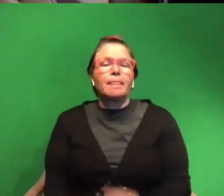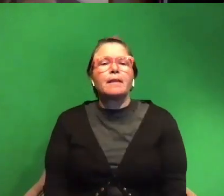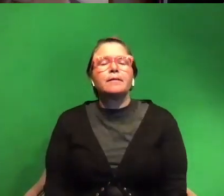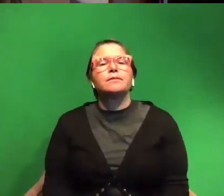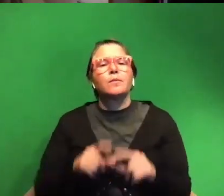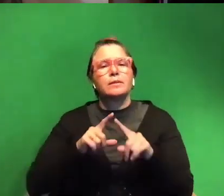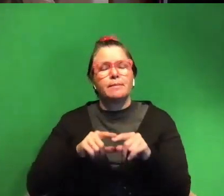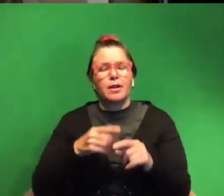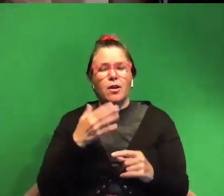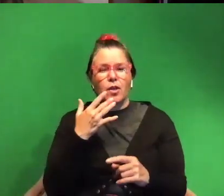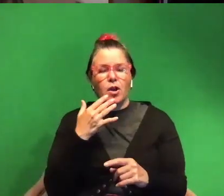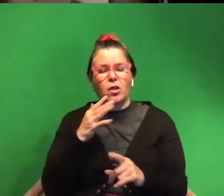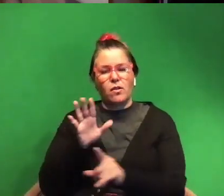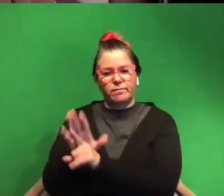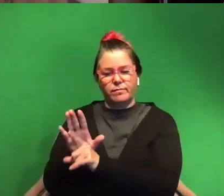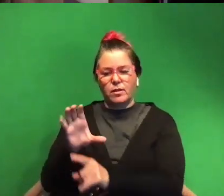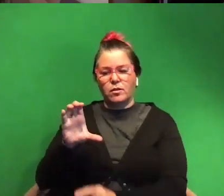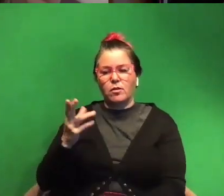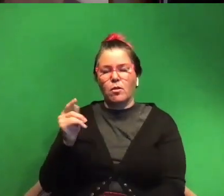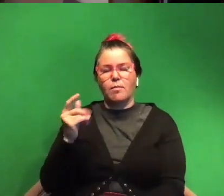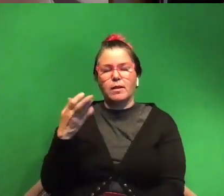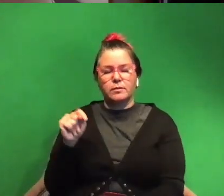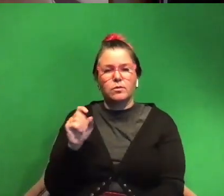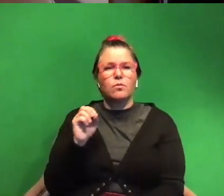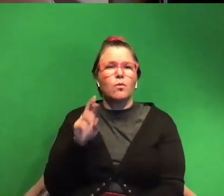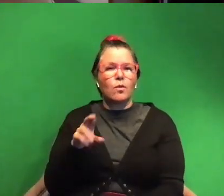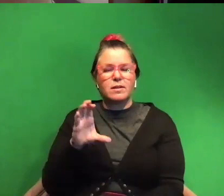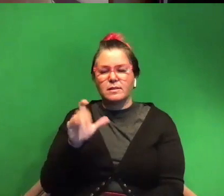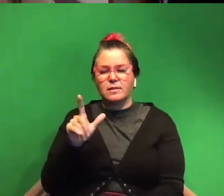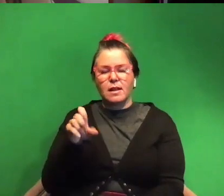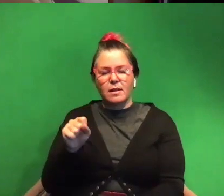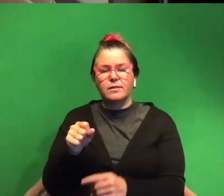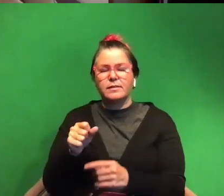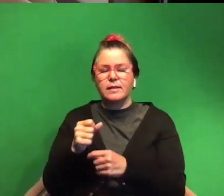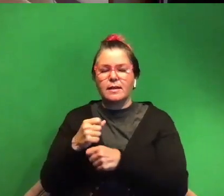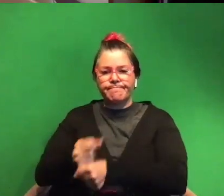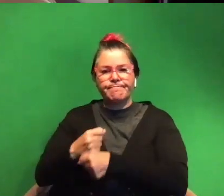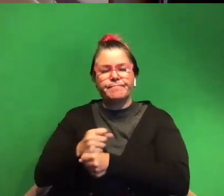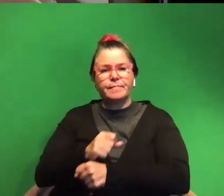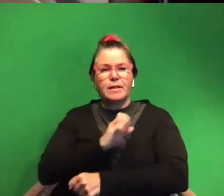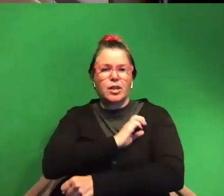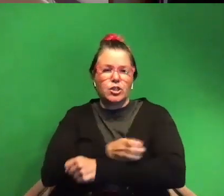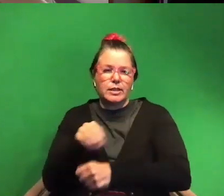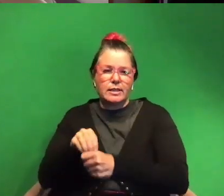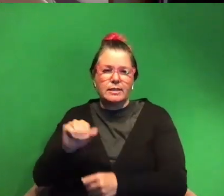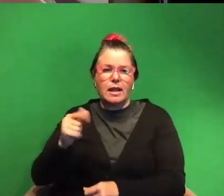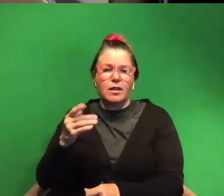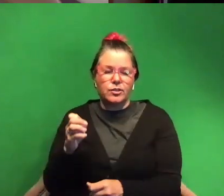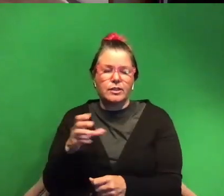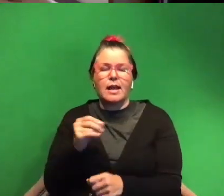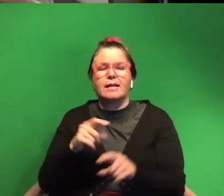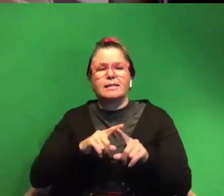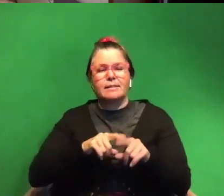the color of the chloroplasts, or the like cells that do the photosynthesis in the algae, and depending on